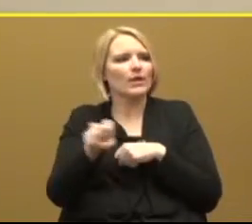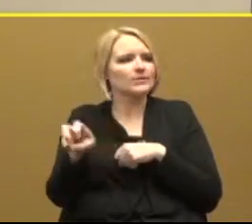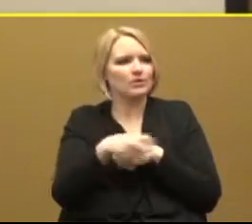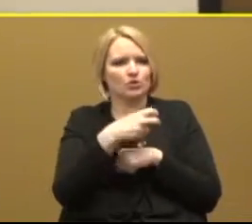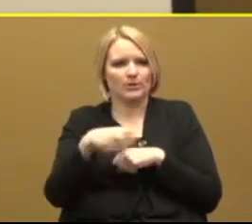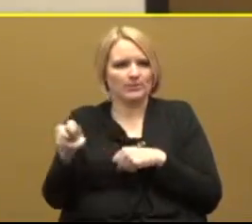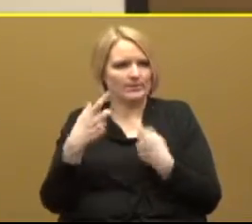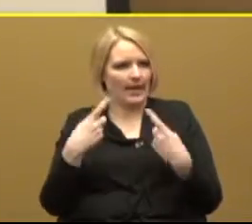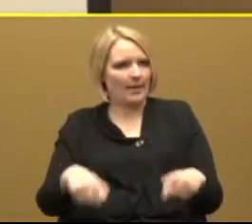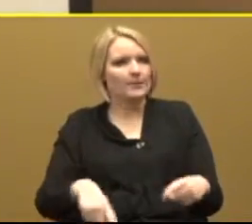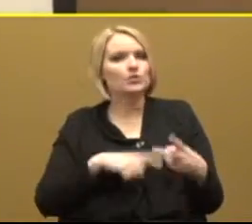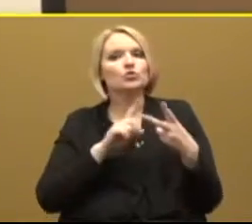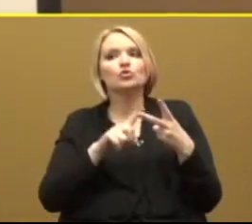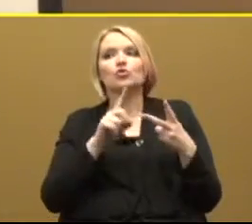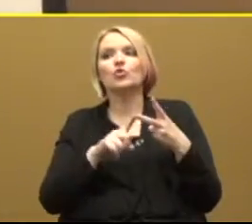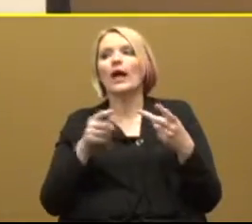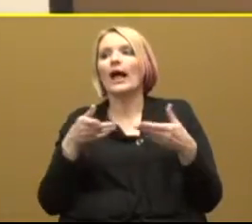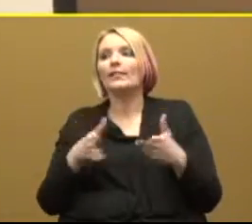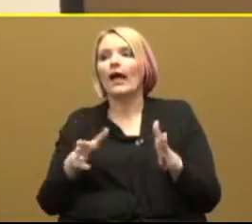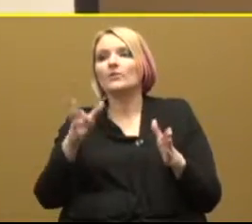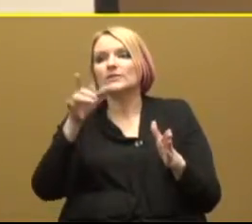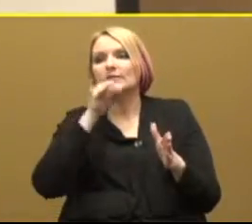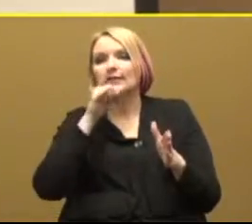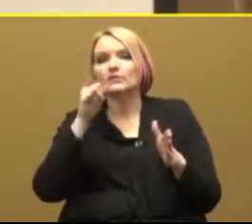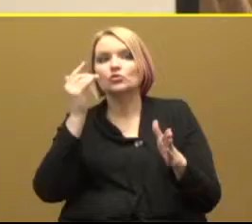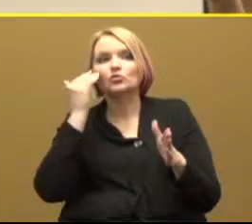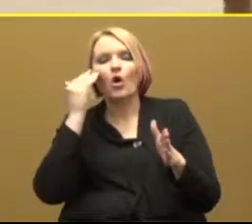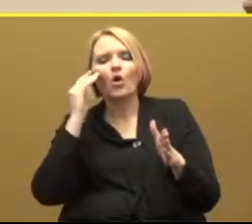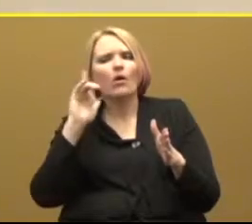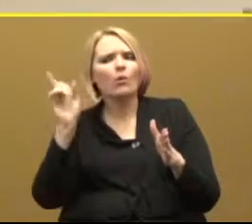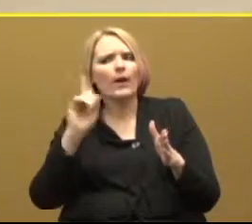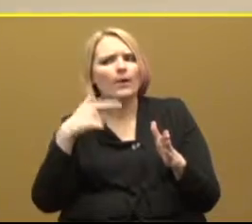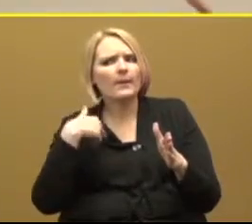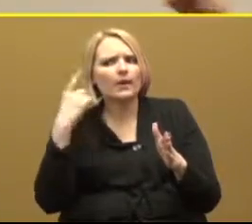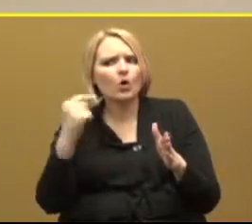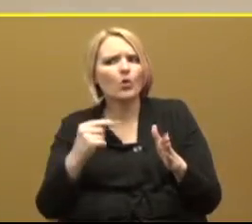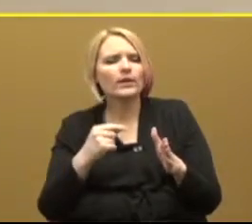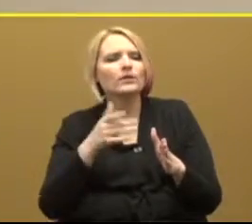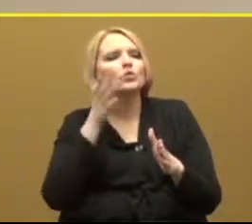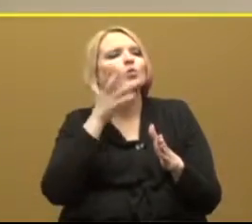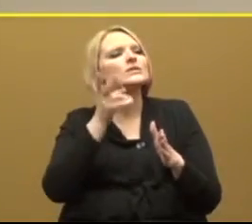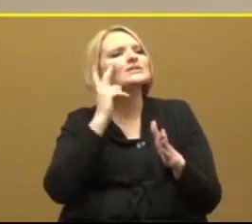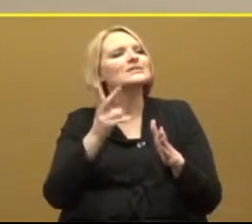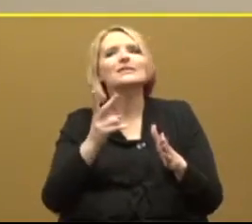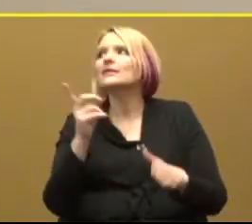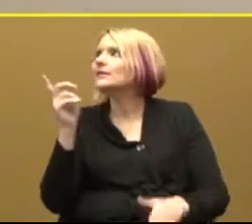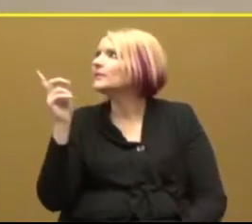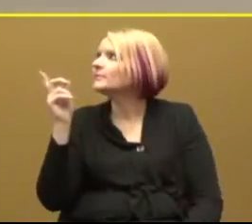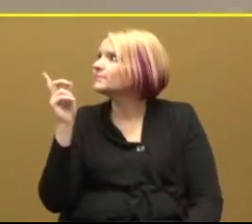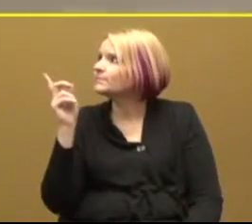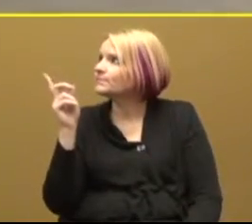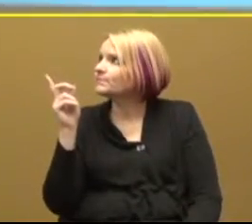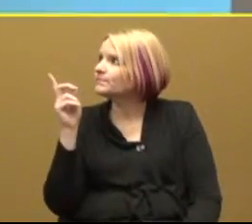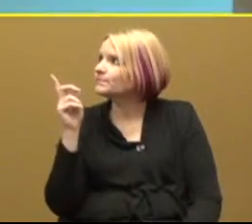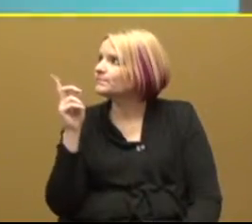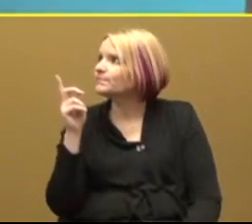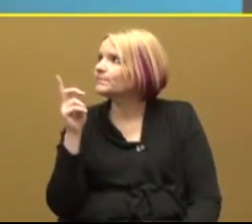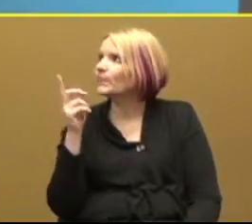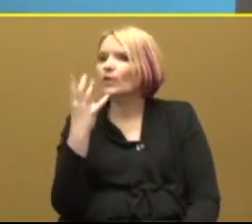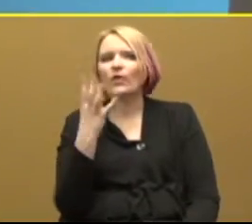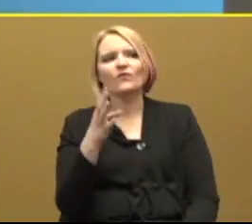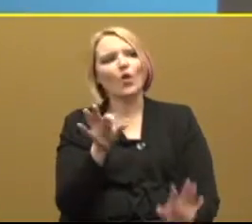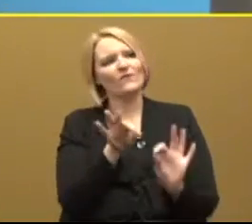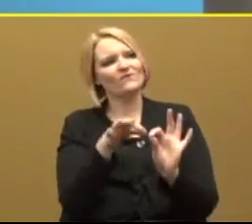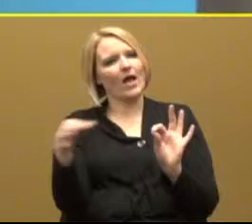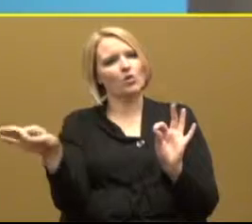transitions. Two is it lets the kids know where to go. You will see, do you see the four little